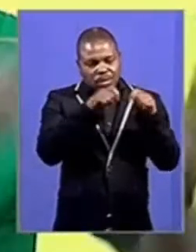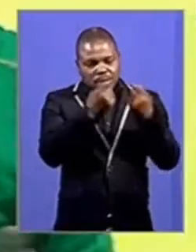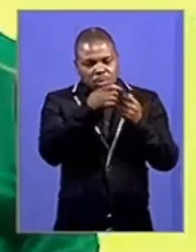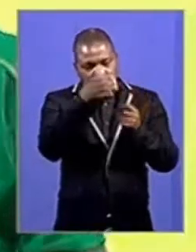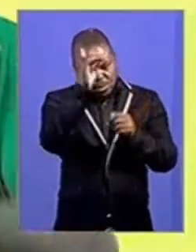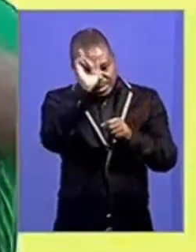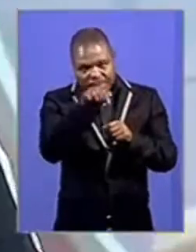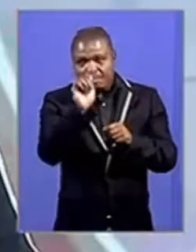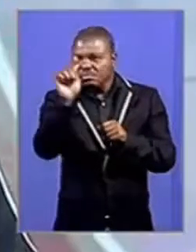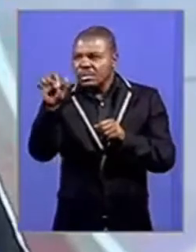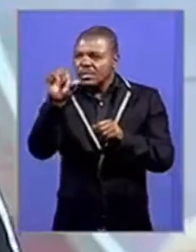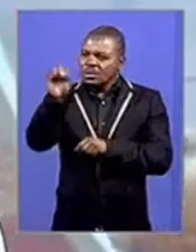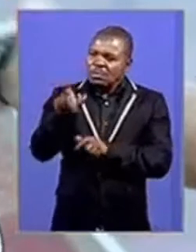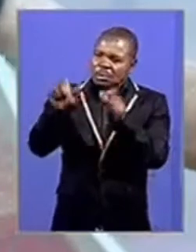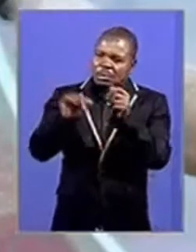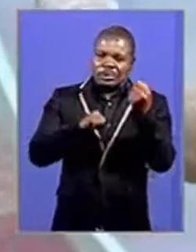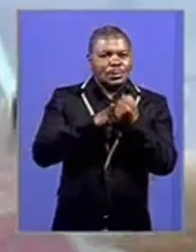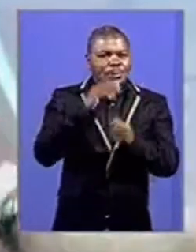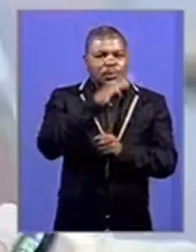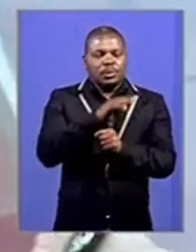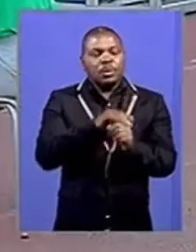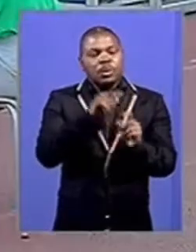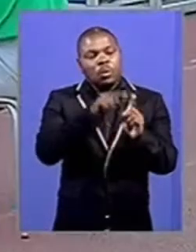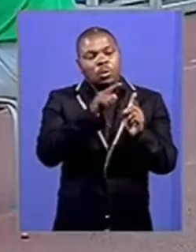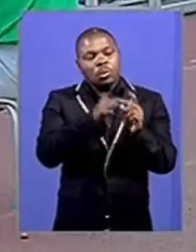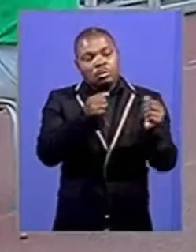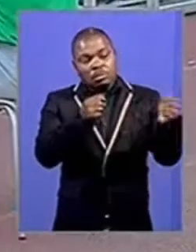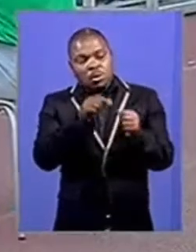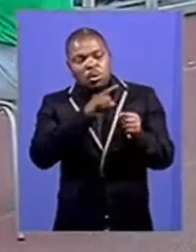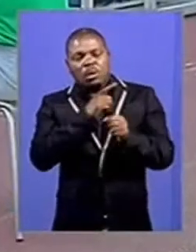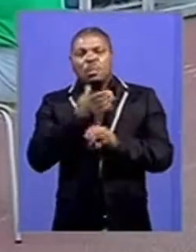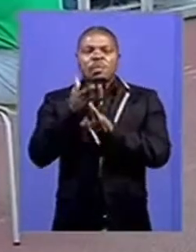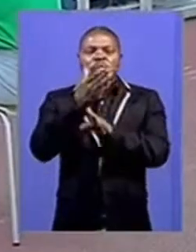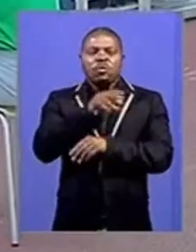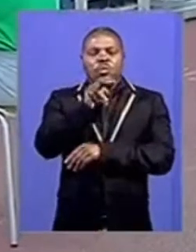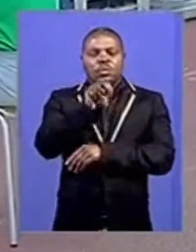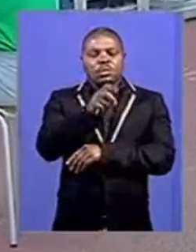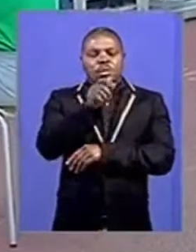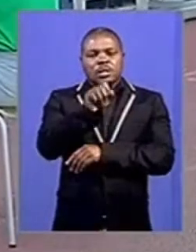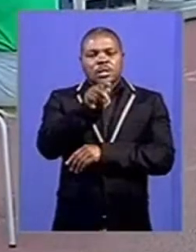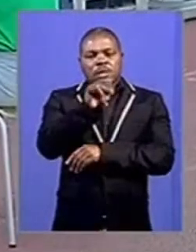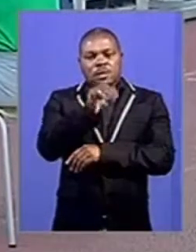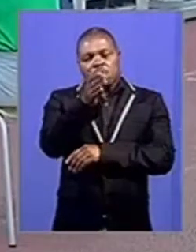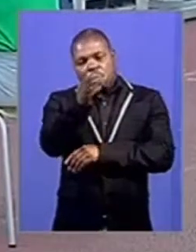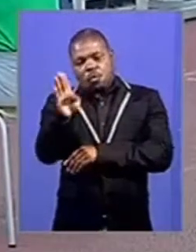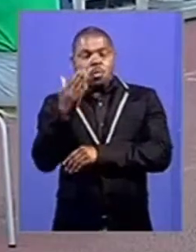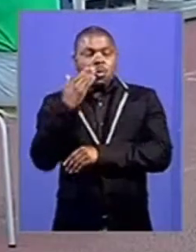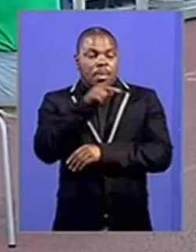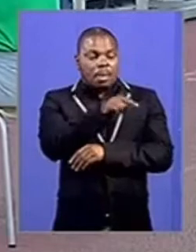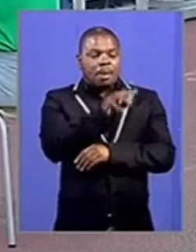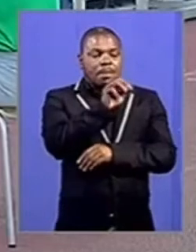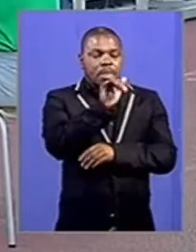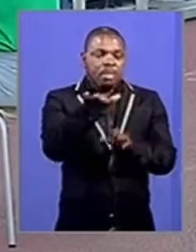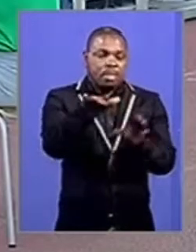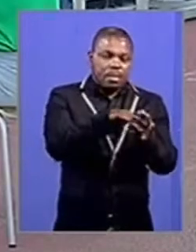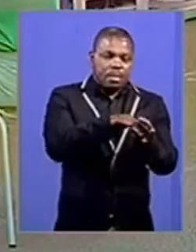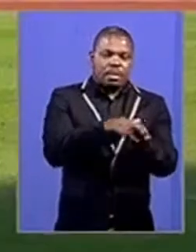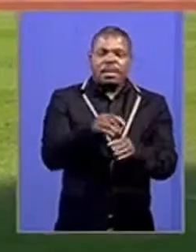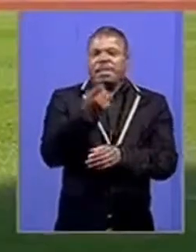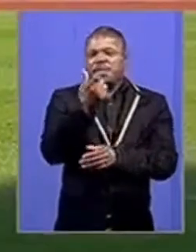sa naga. Broos o tsene mo dieteng tša Molefi Ntseki mo mathomong a kgwedi ya Mei. Mo dibekeng tše mmalwa tša go